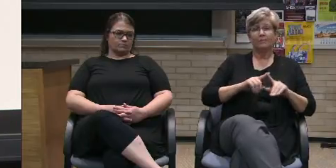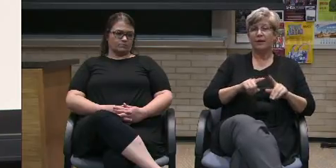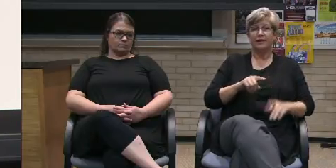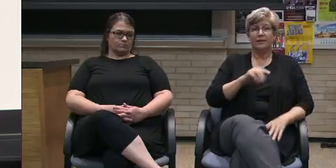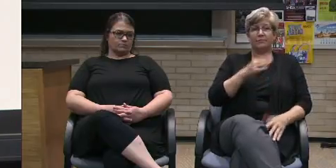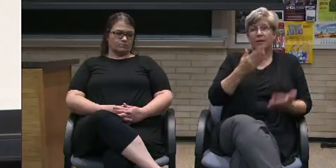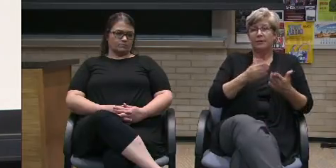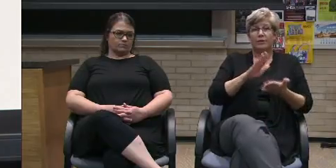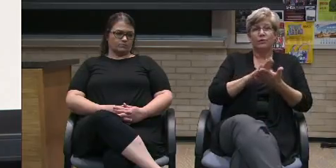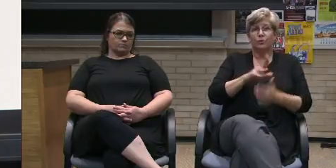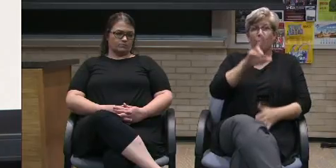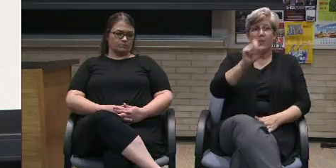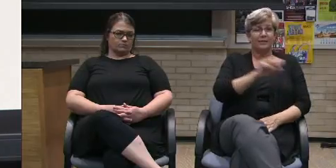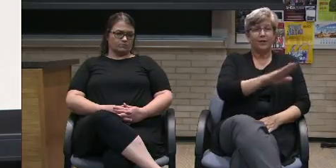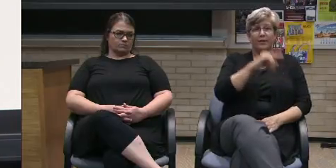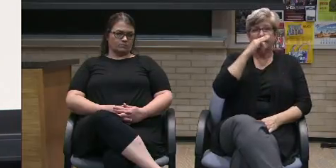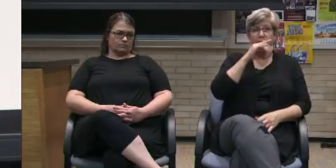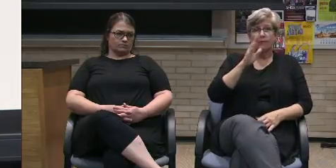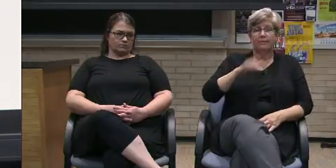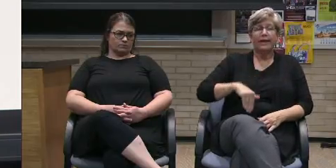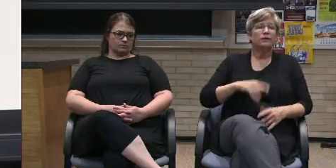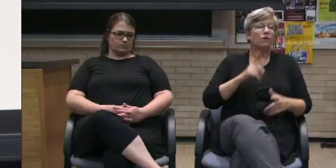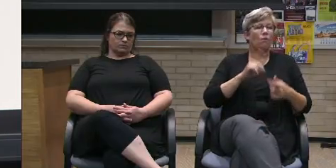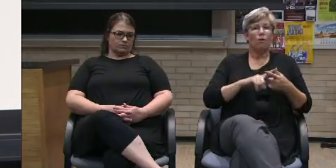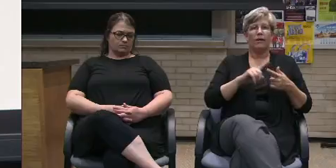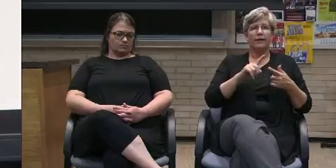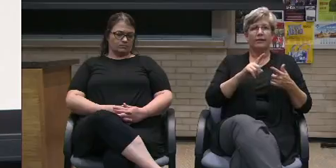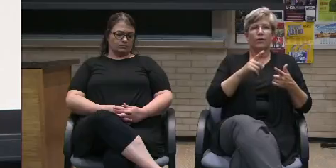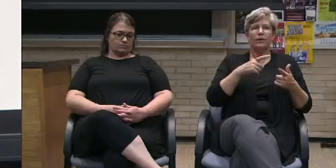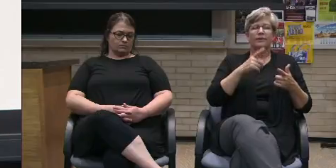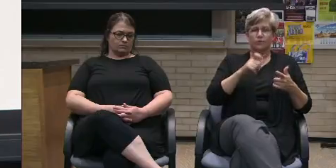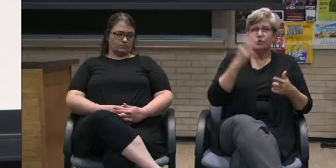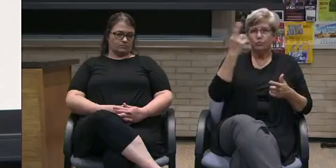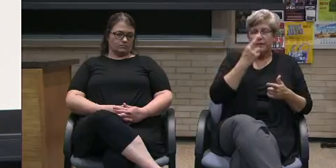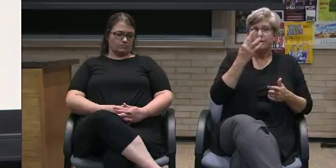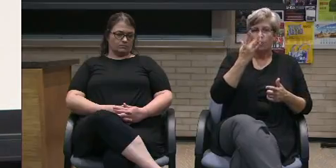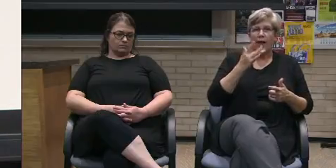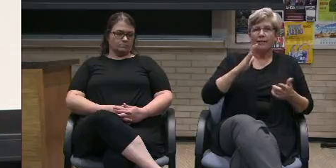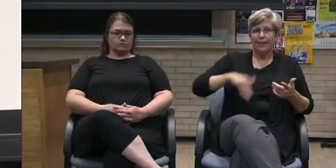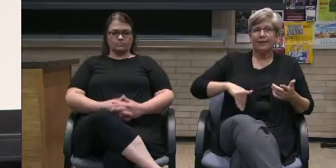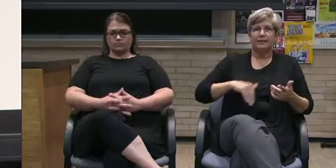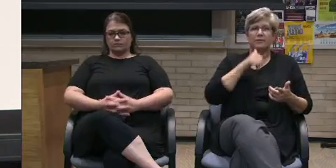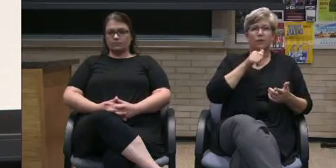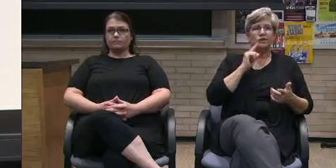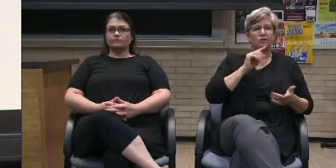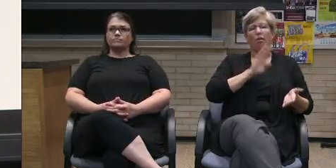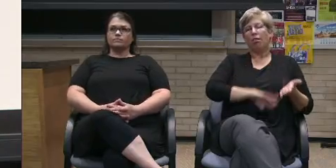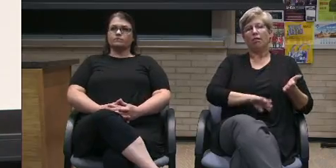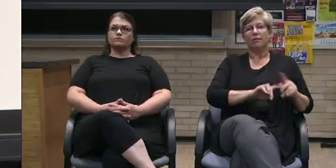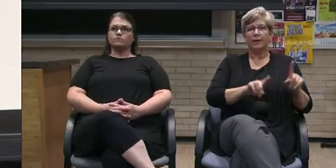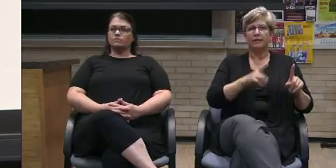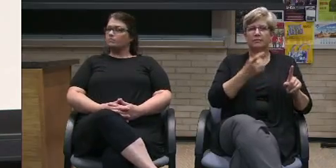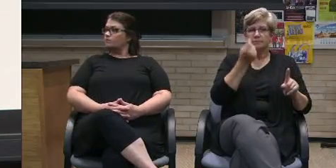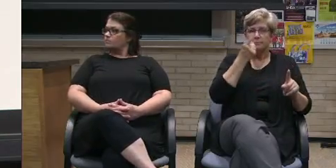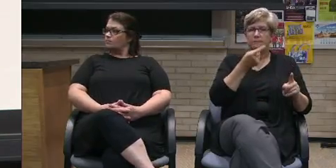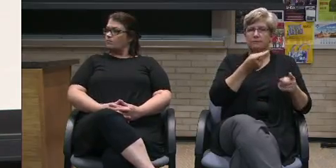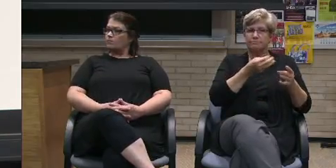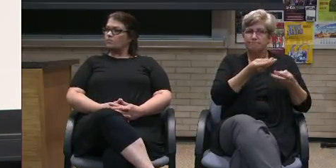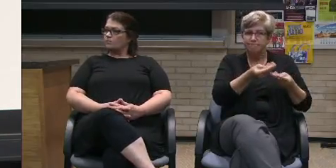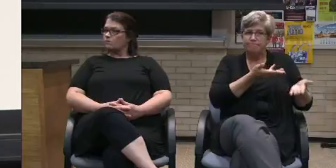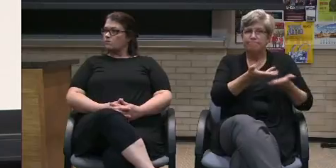or insert any number of those things. And in terms of learning style, I could say anything, and my traditional age students are going to write it